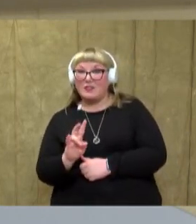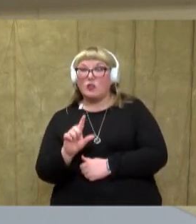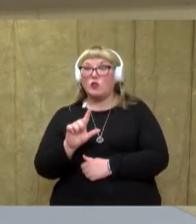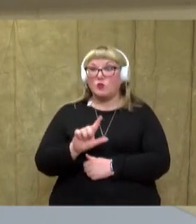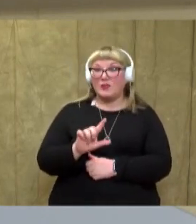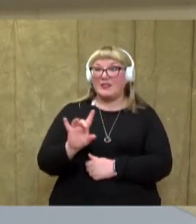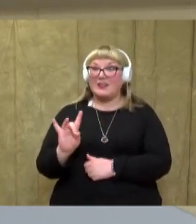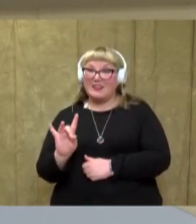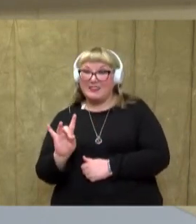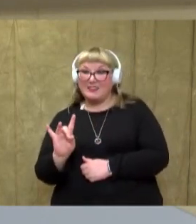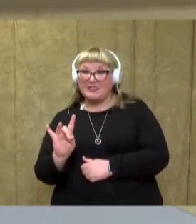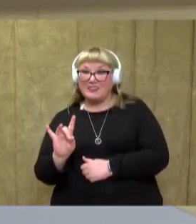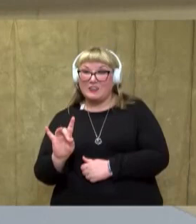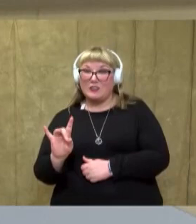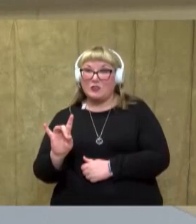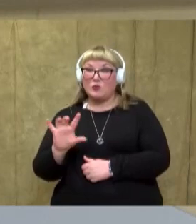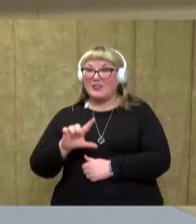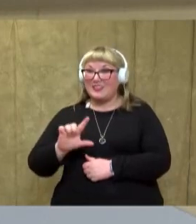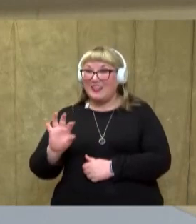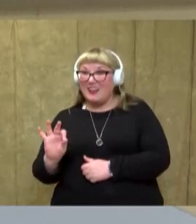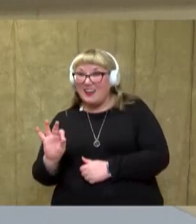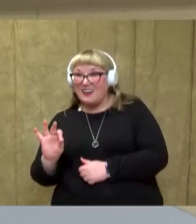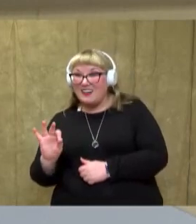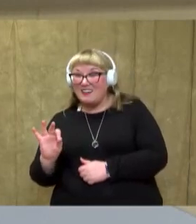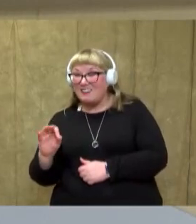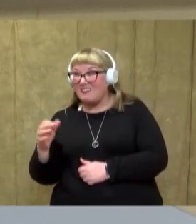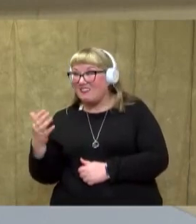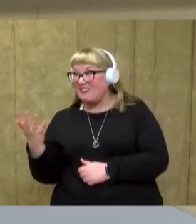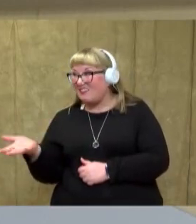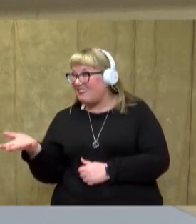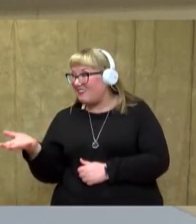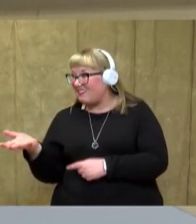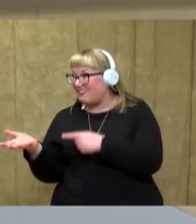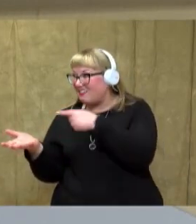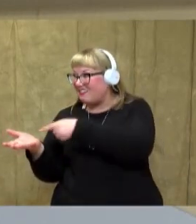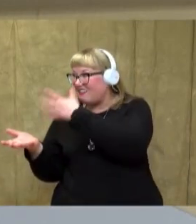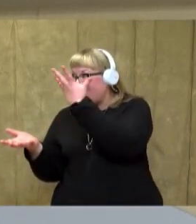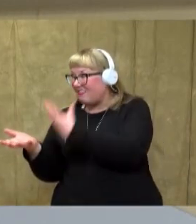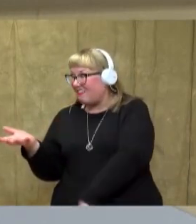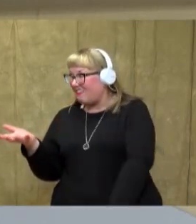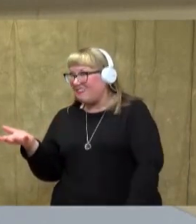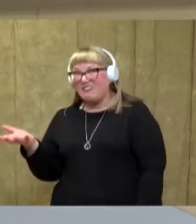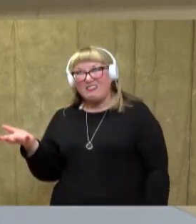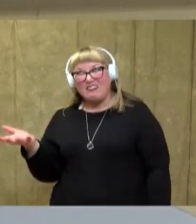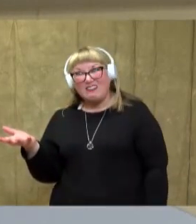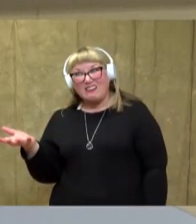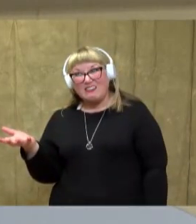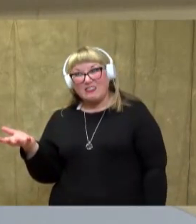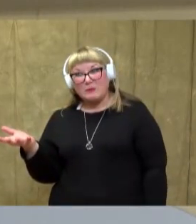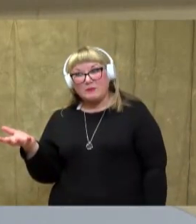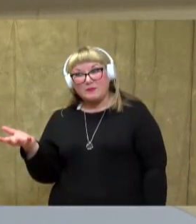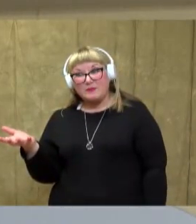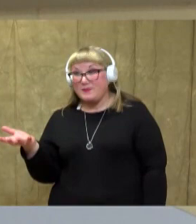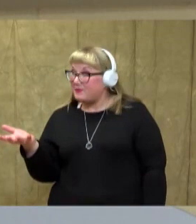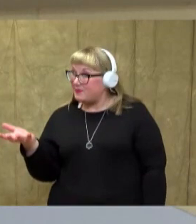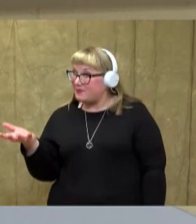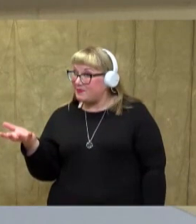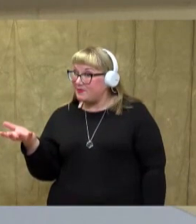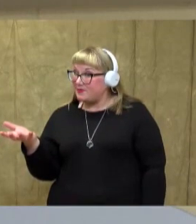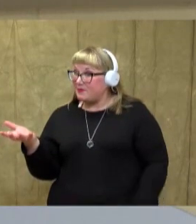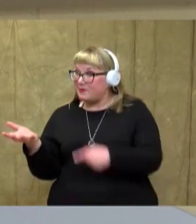27, 28, 29. What comes after 29?